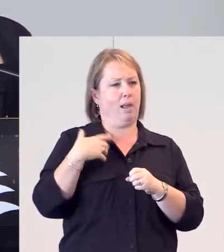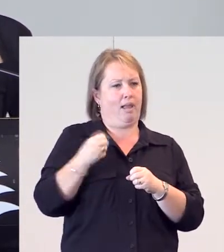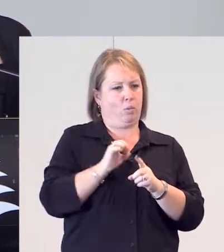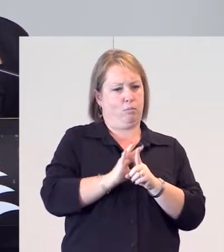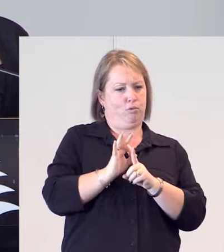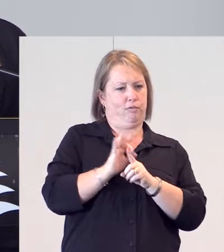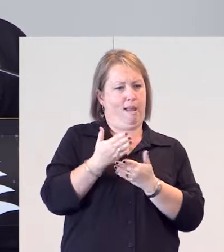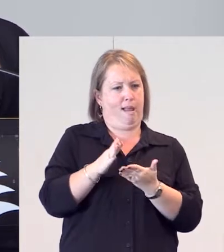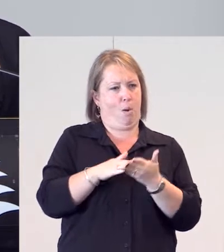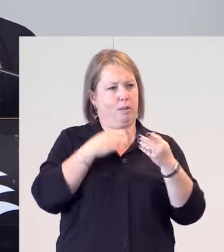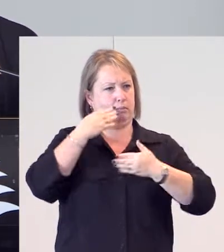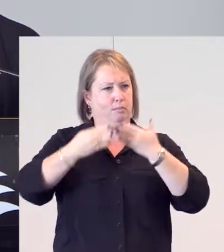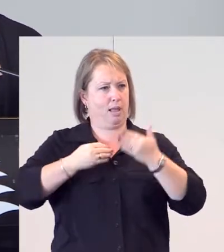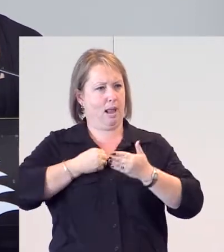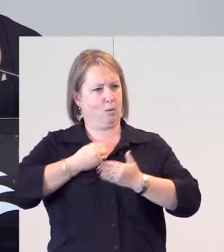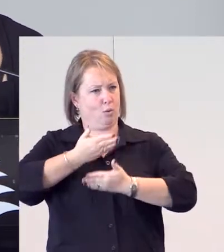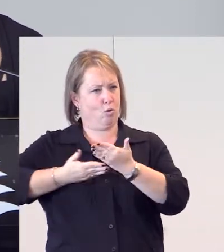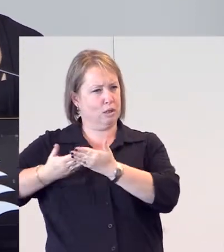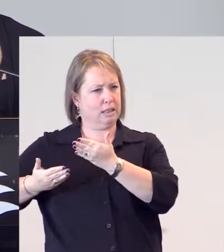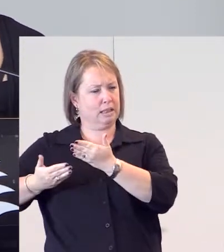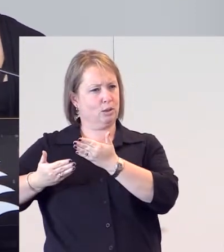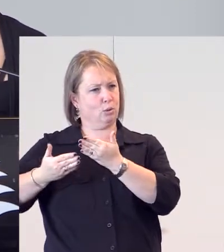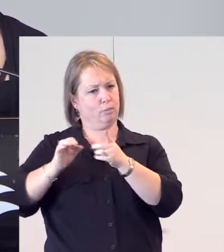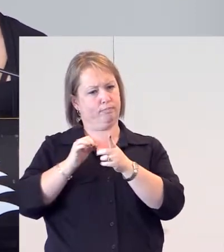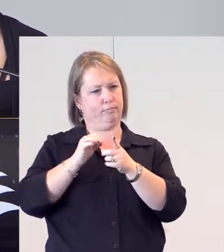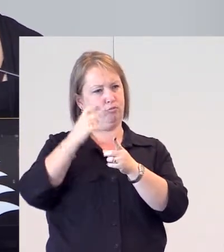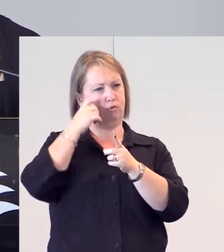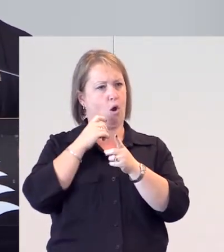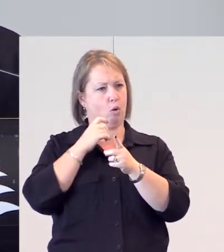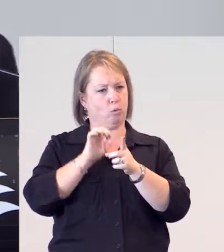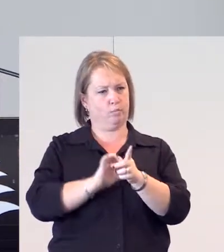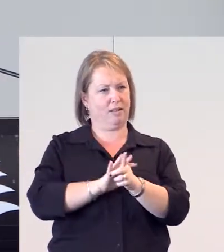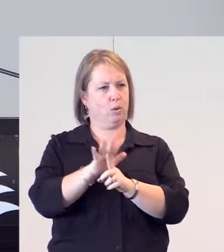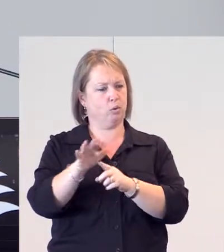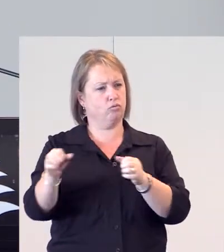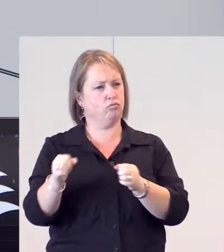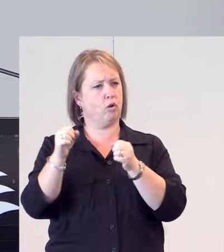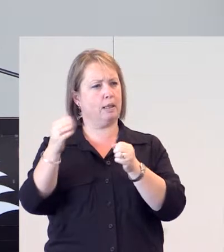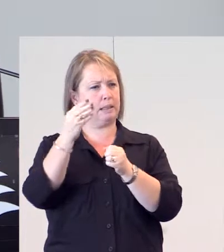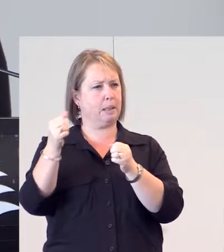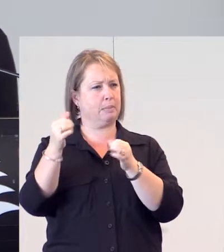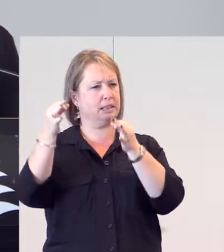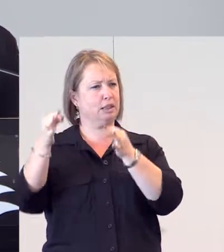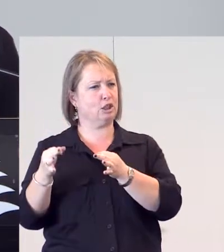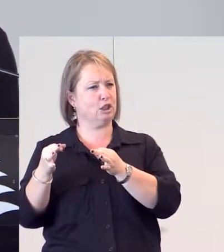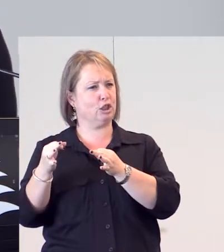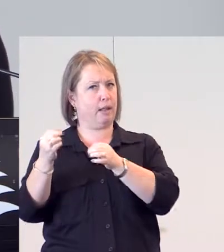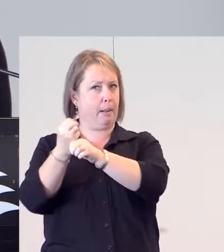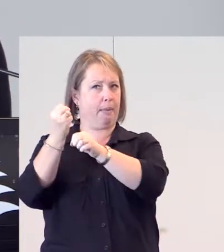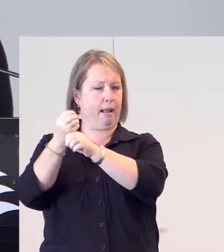story and being able to position that and actually maybe influence more strongly some of the decisions being